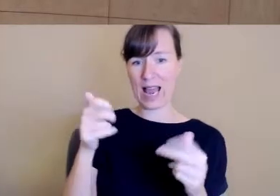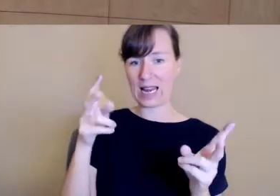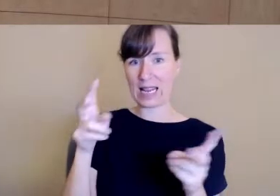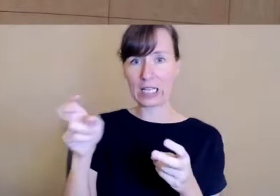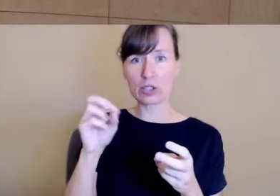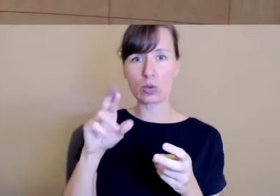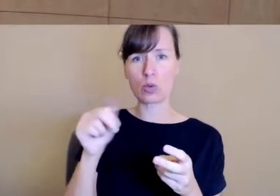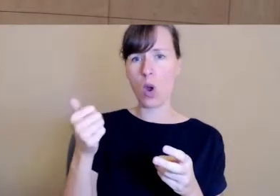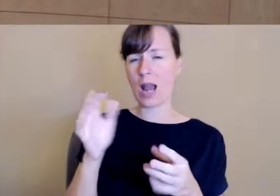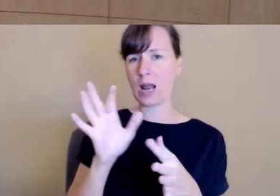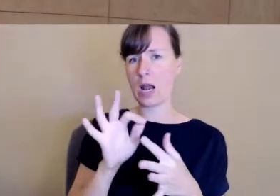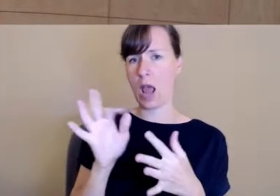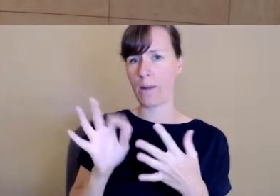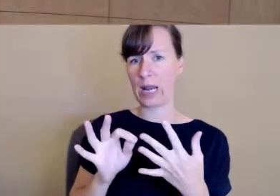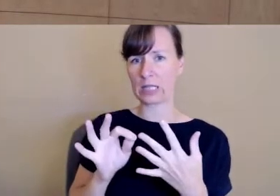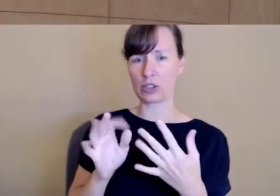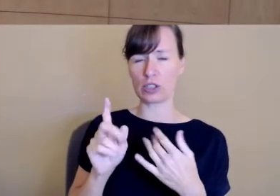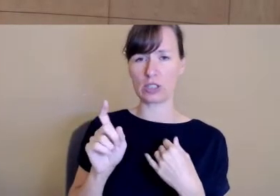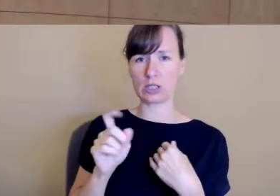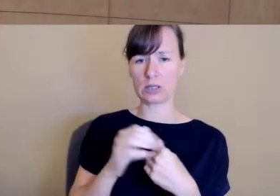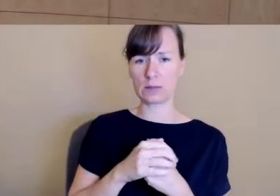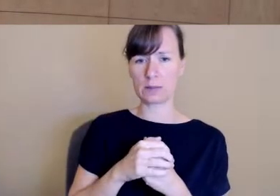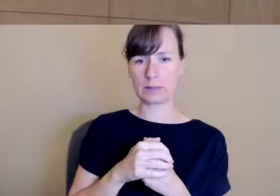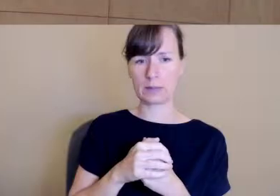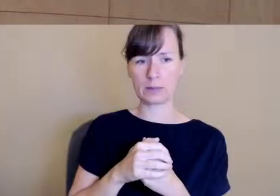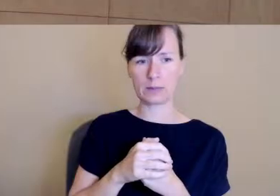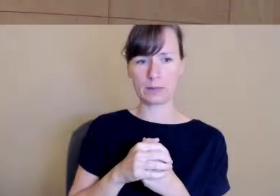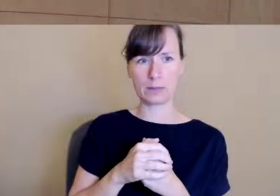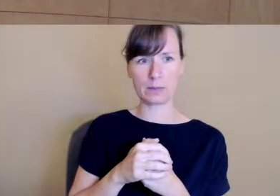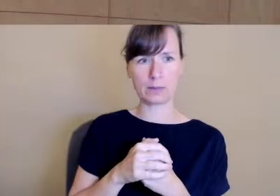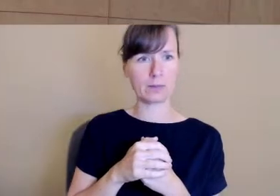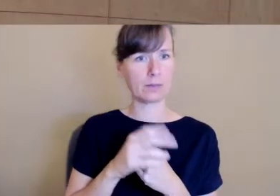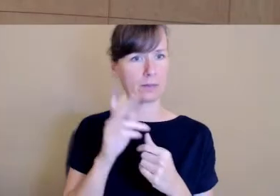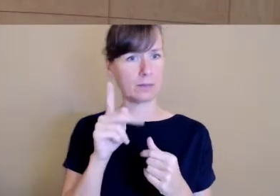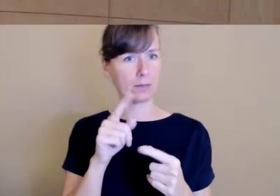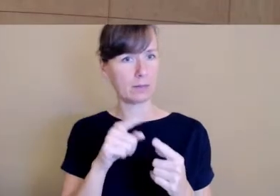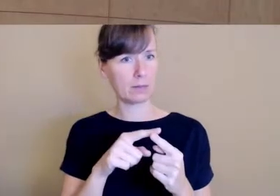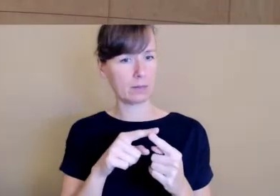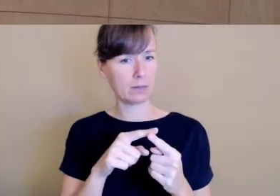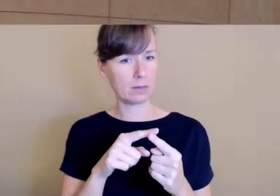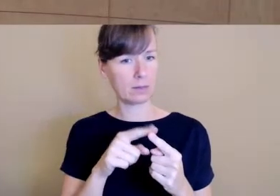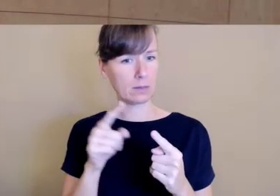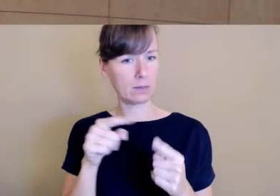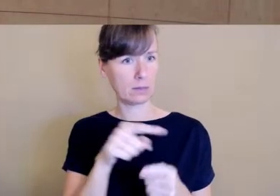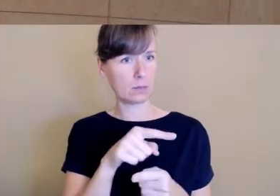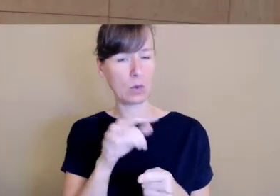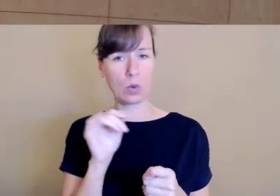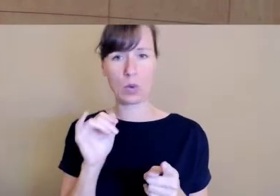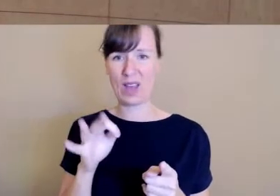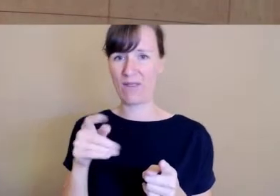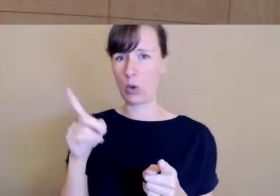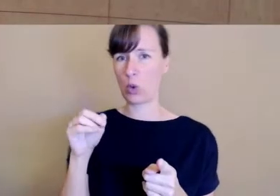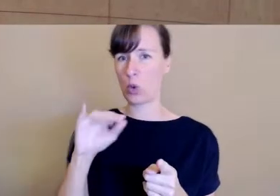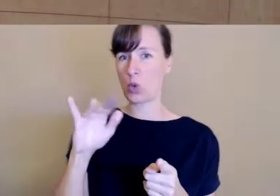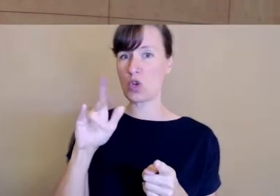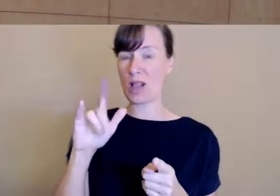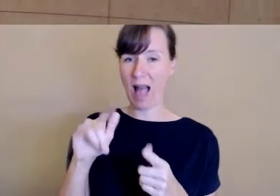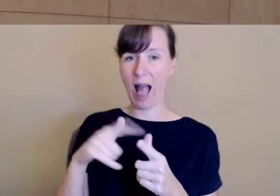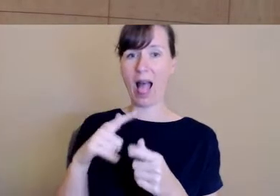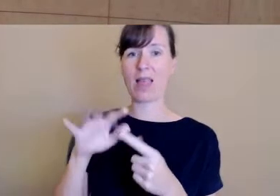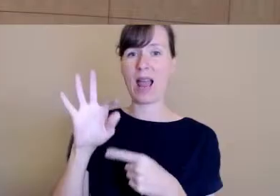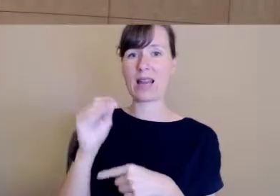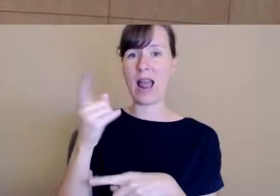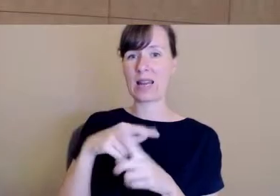that matter, further nominations. It's up to you. If you July, then you say another 90 days after that, August, September,